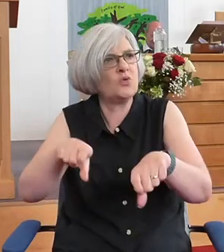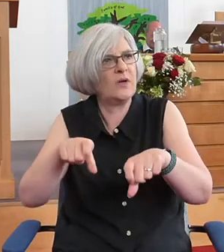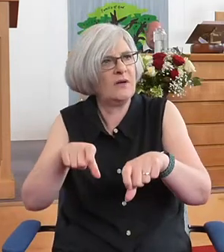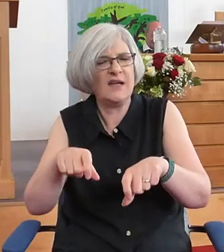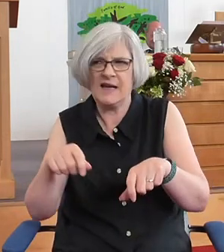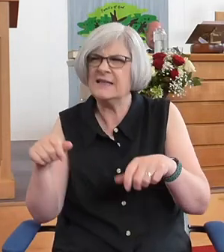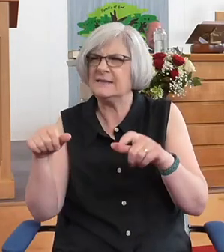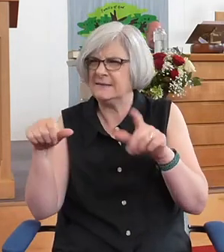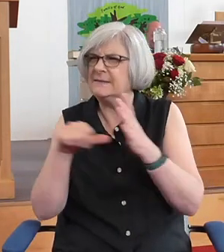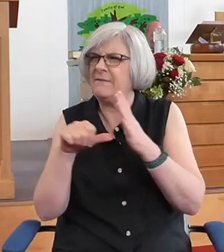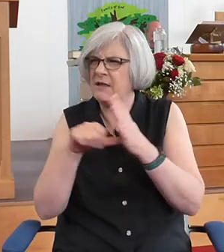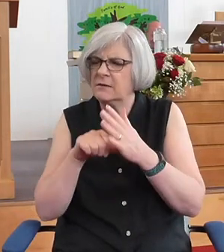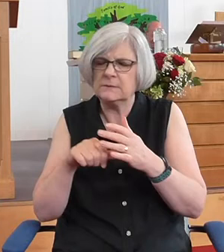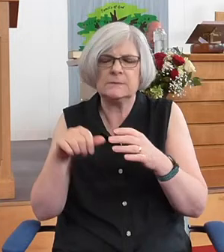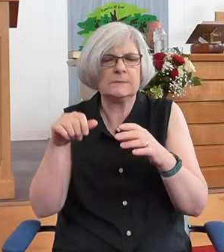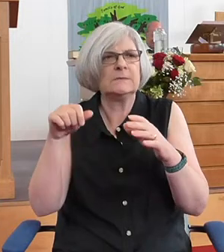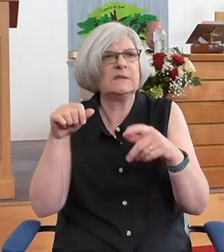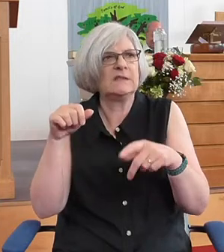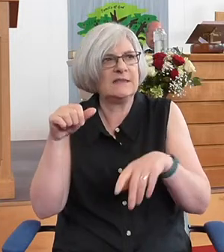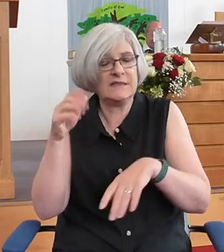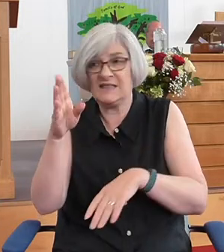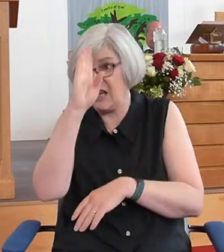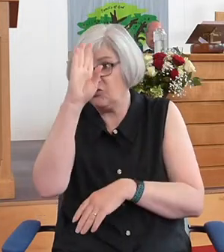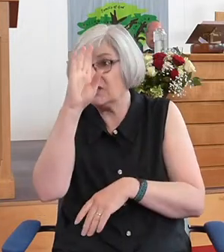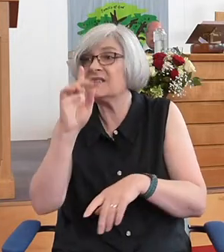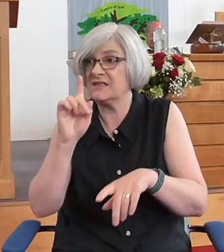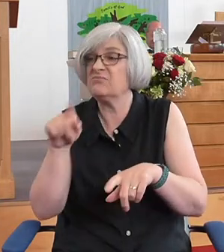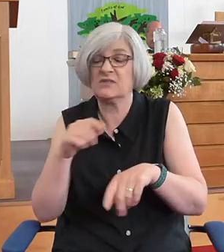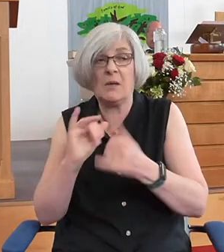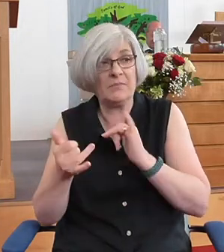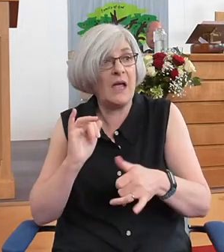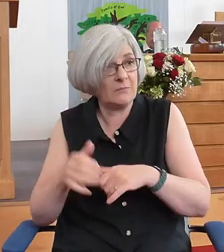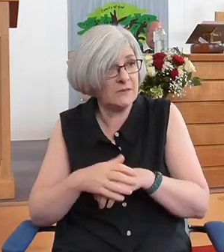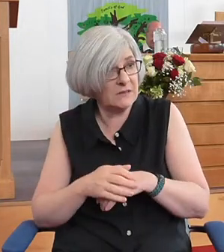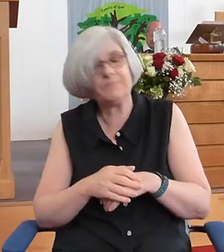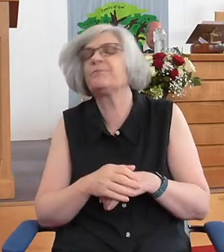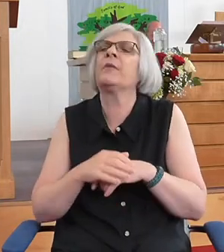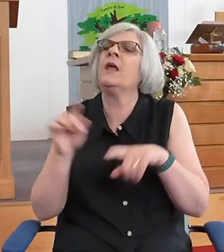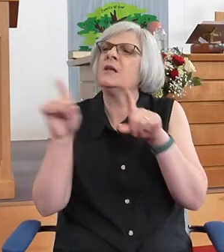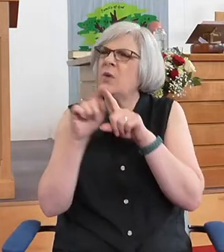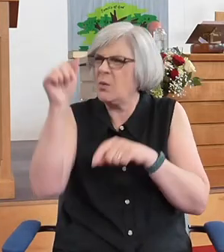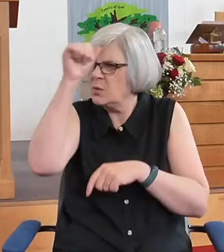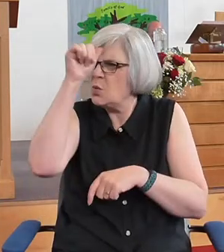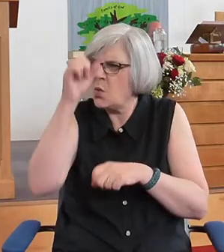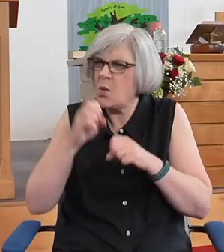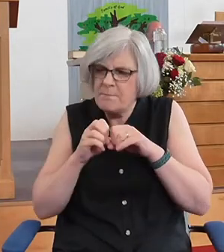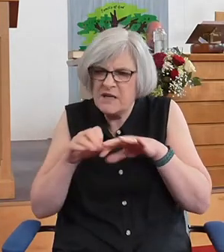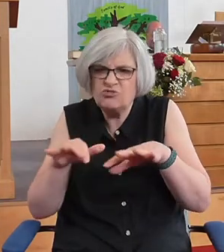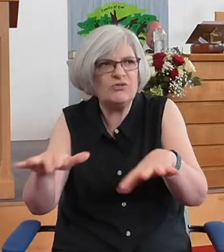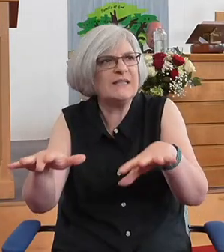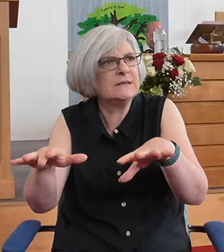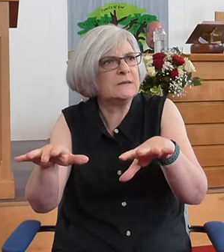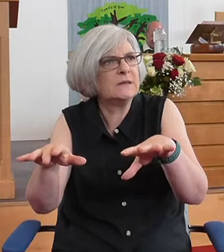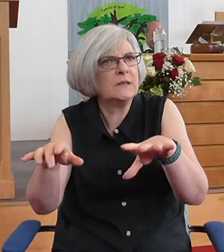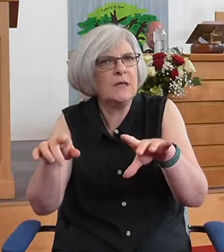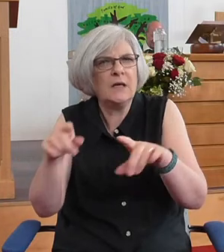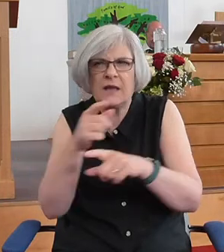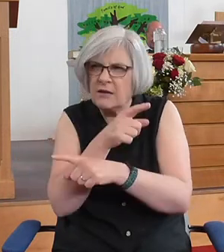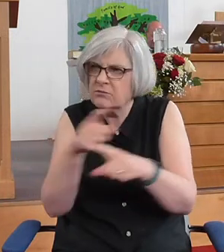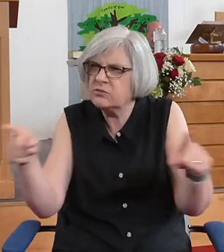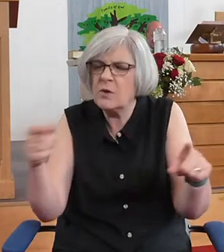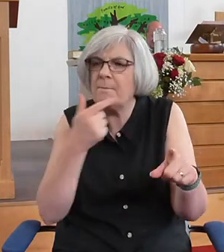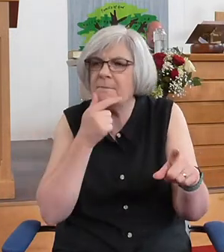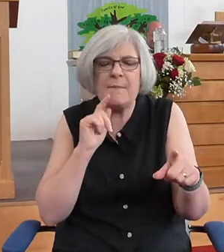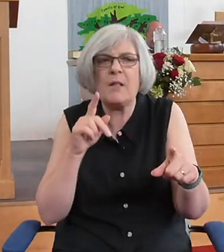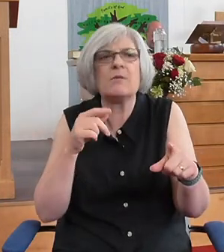calling. We're also aware that as the role of missionaries is to bring your word to those who have never heard it, that is